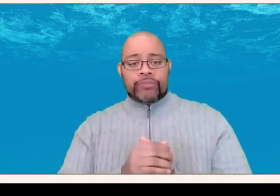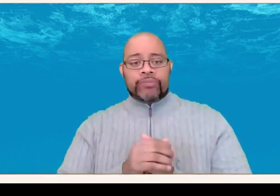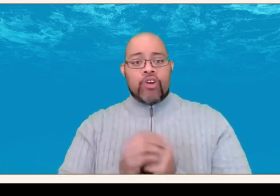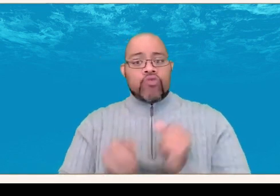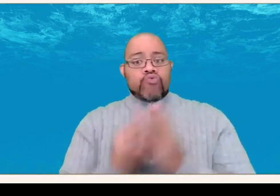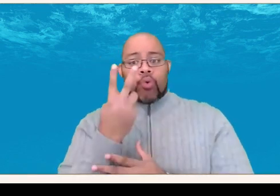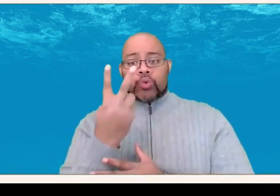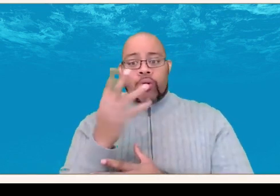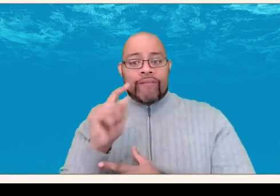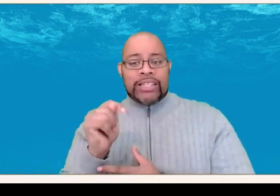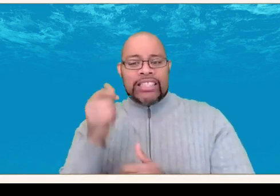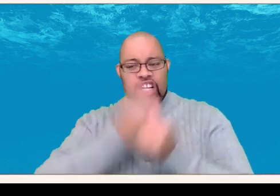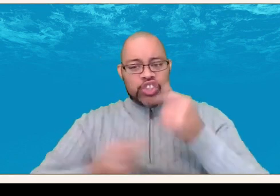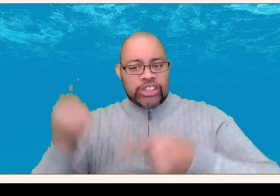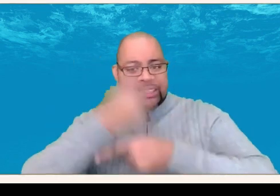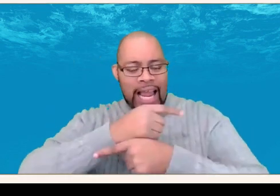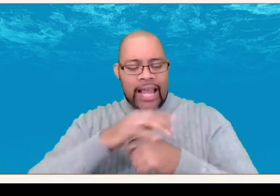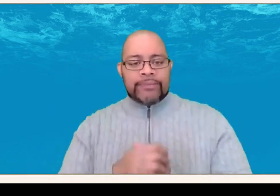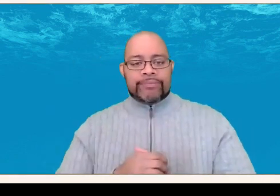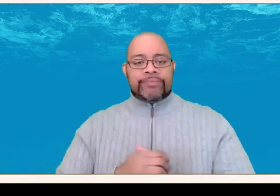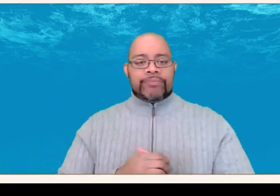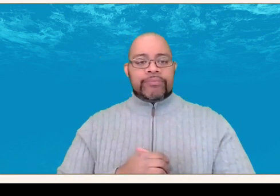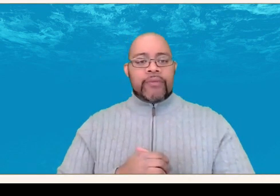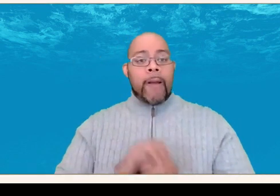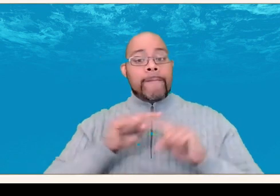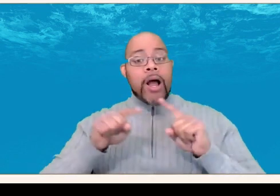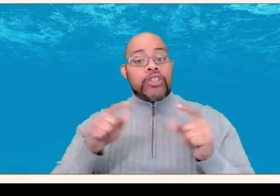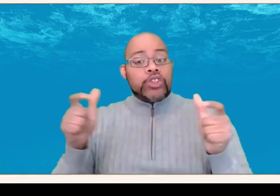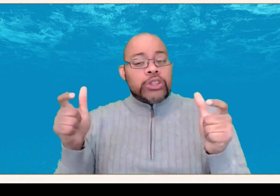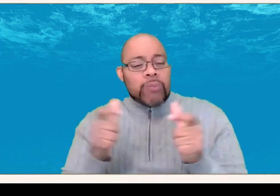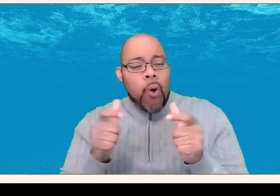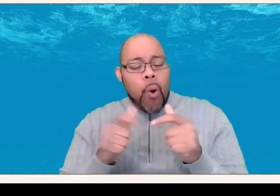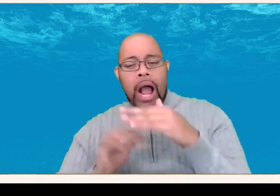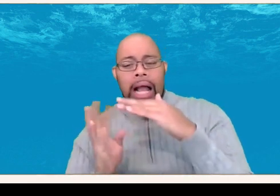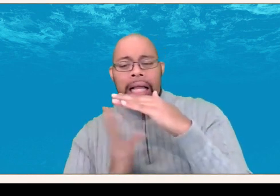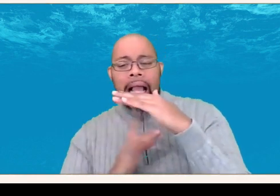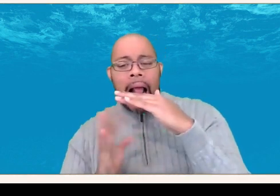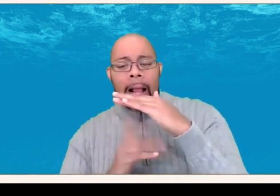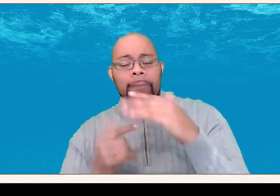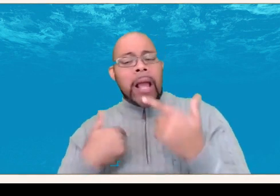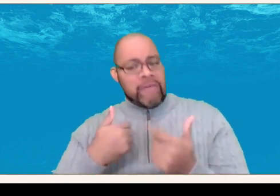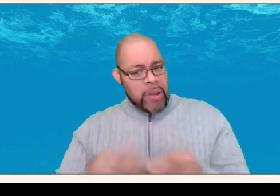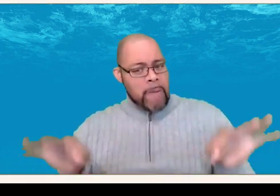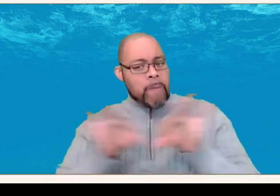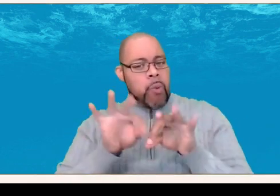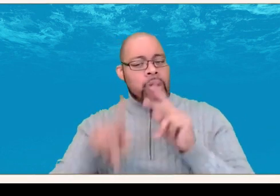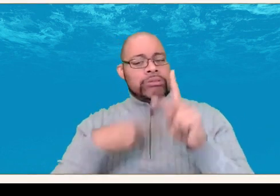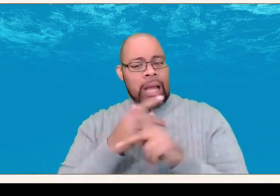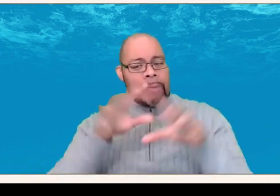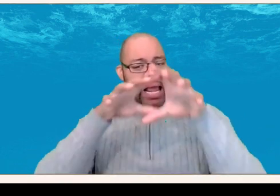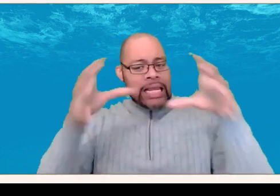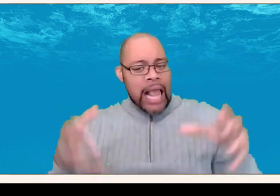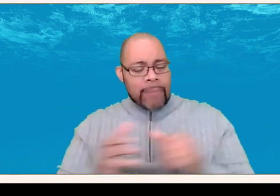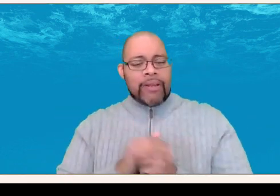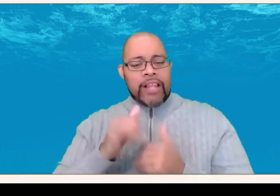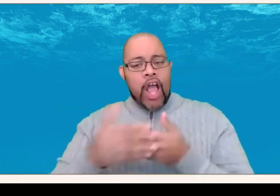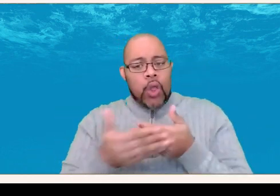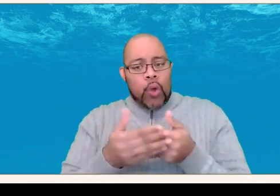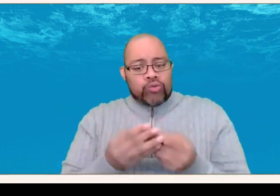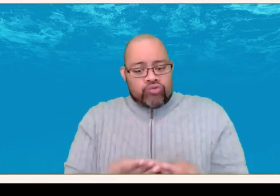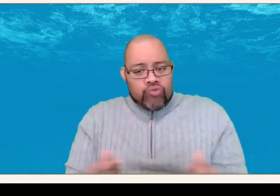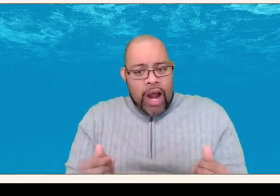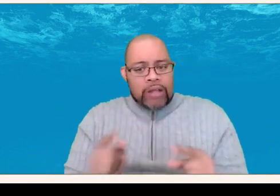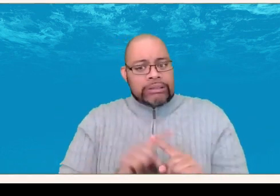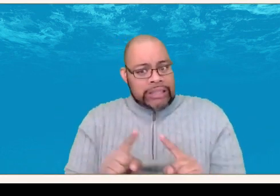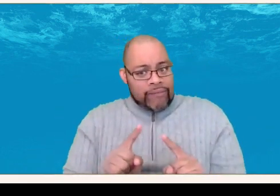2 feet per day. But the smaller kelps also form important types of canopies. The ones that are close to the ground are